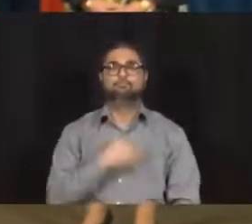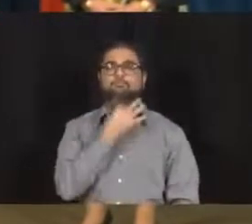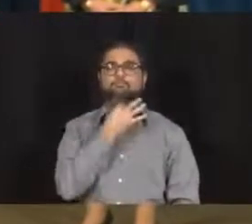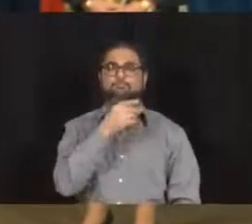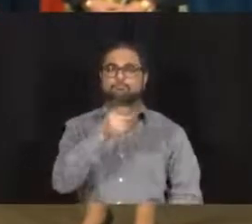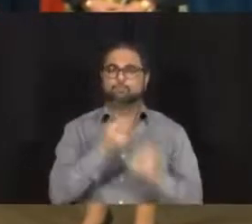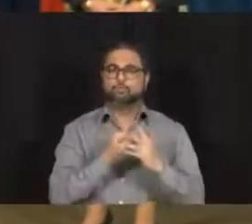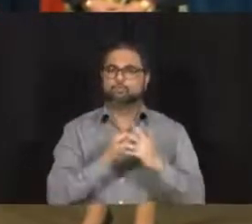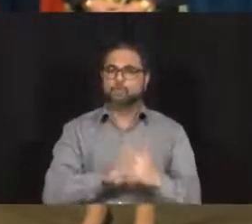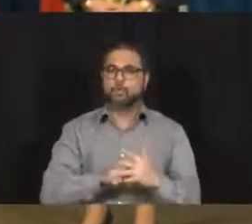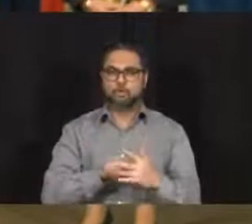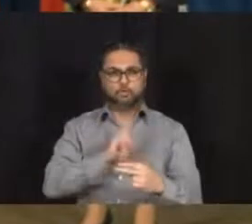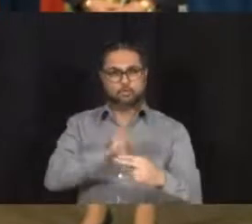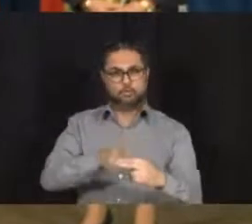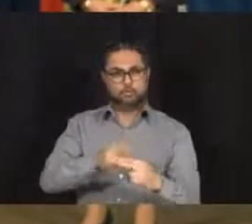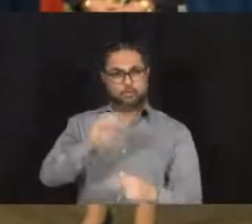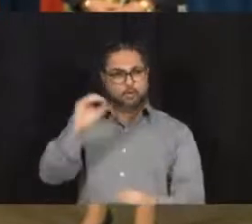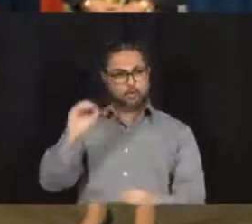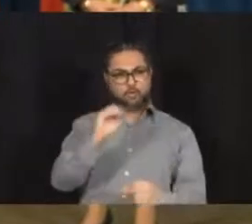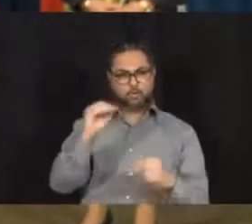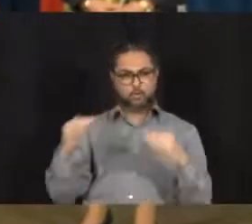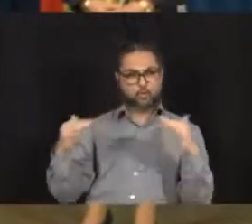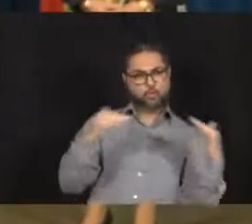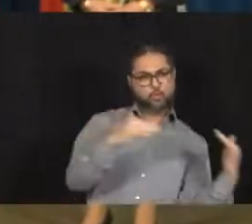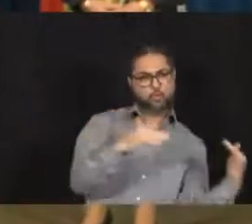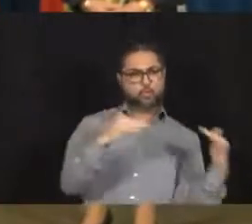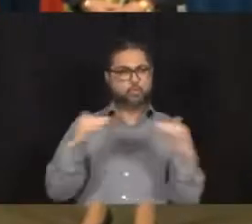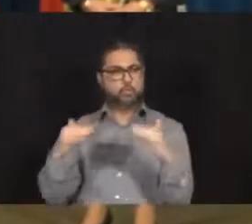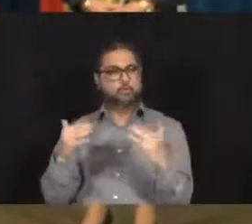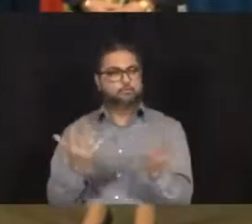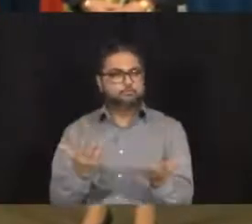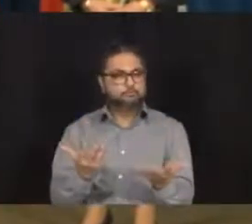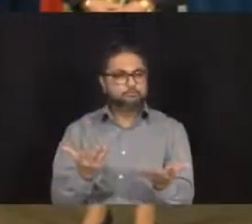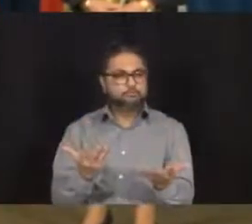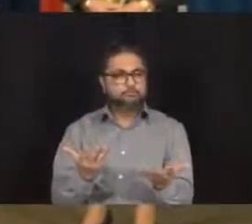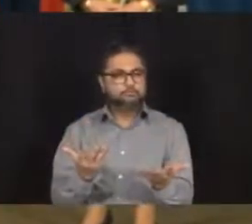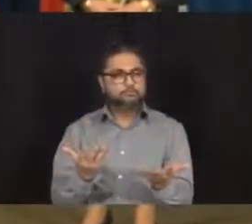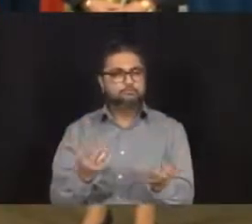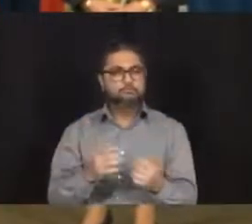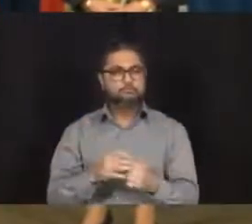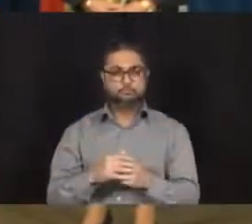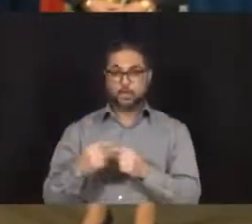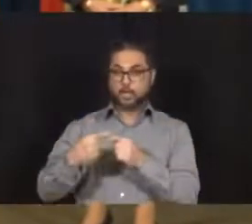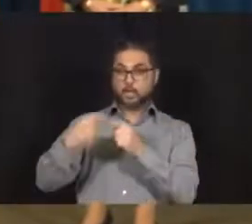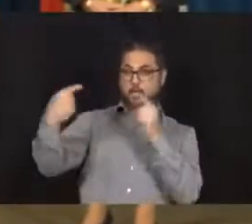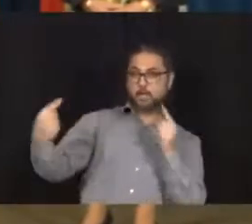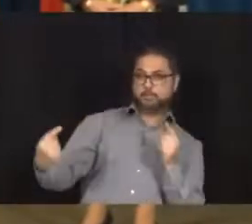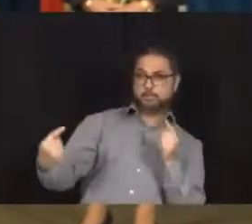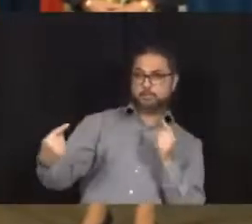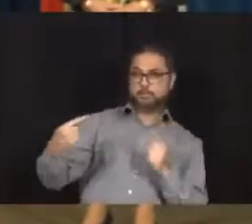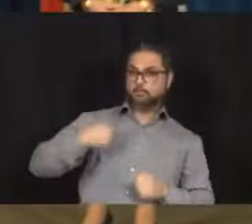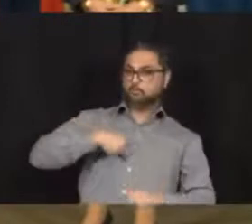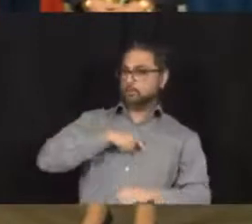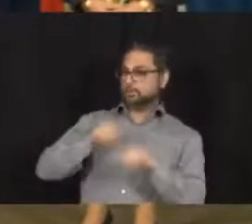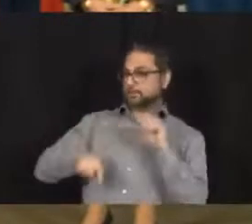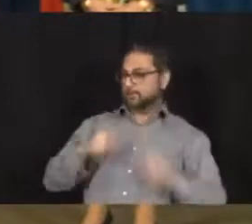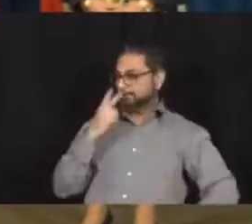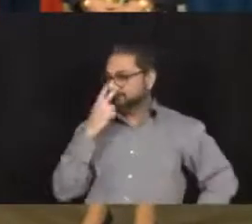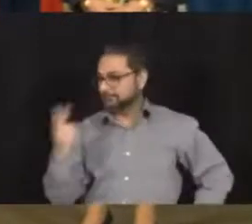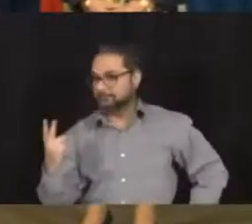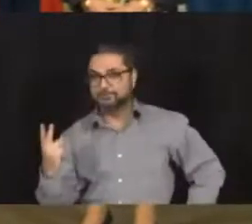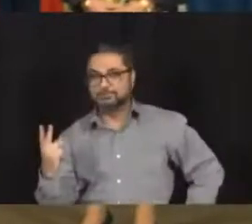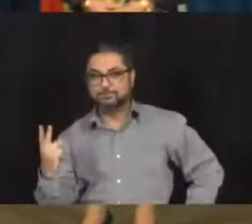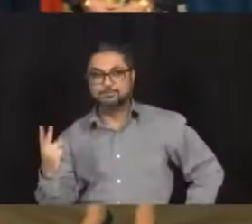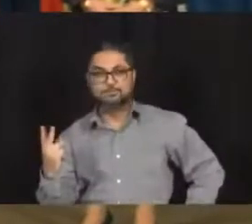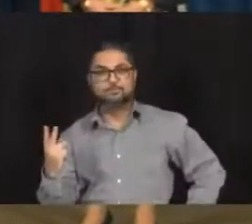say that we're at war compared to, and we're fighting an invisible enemy? I get Sure. that, but you know, we're not